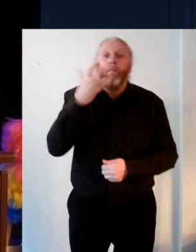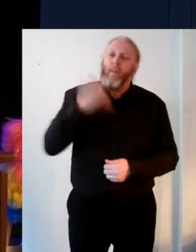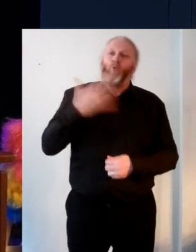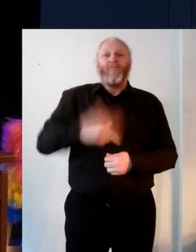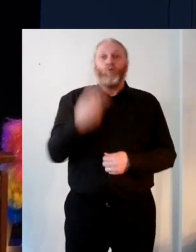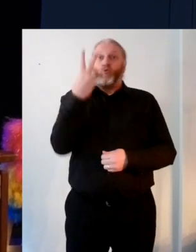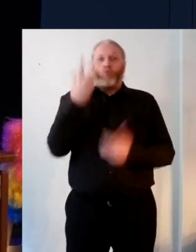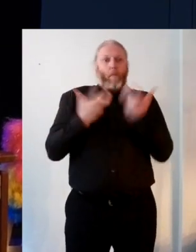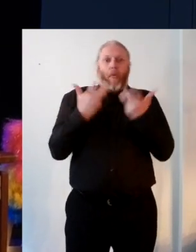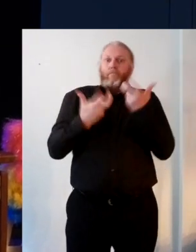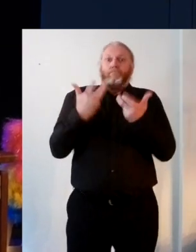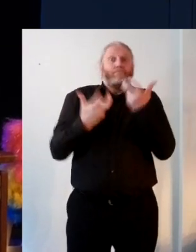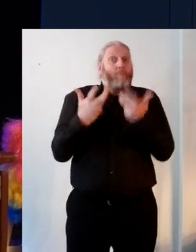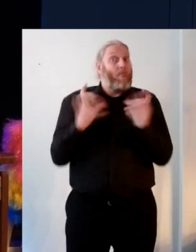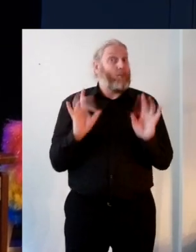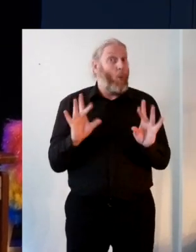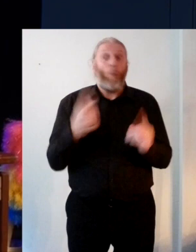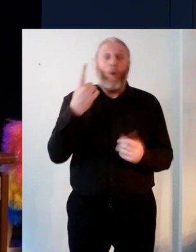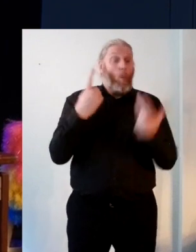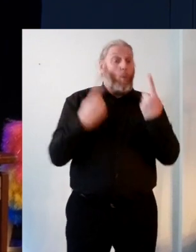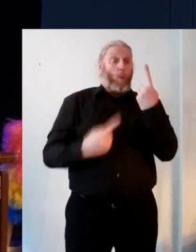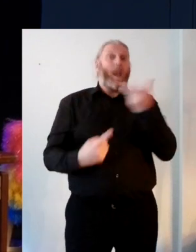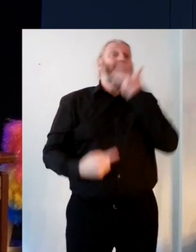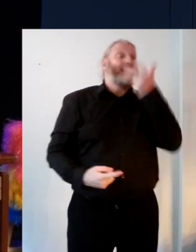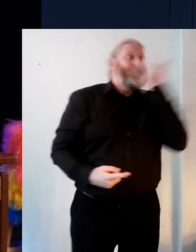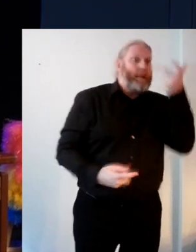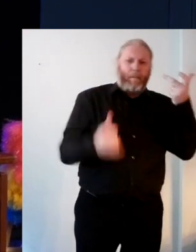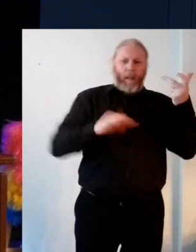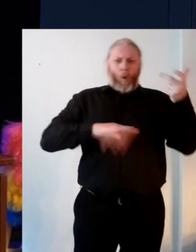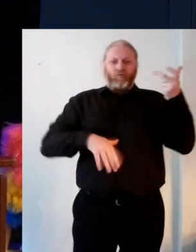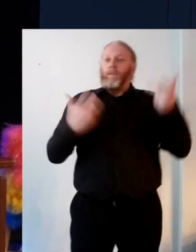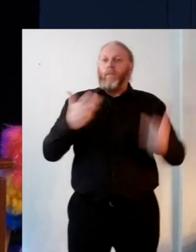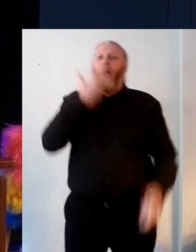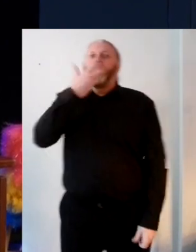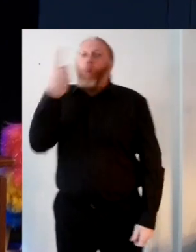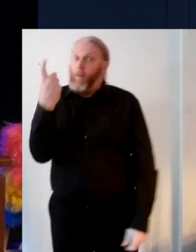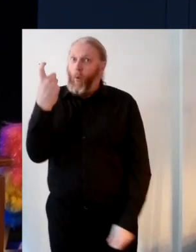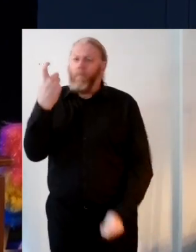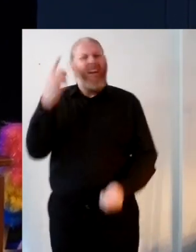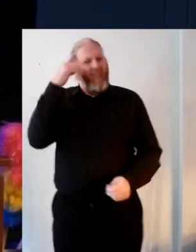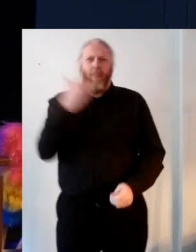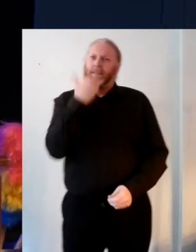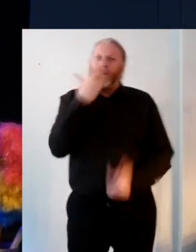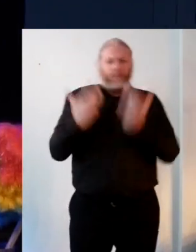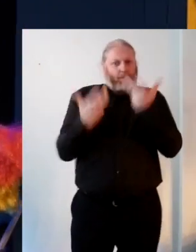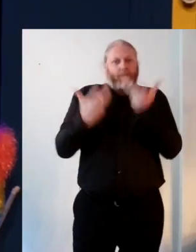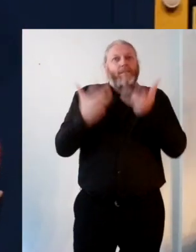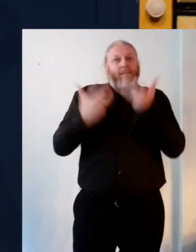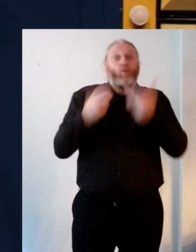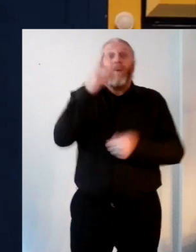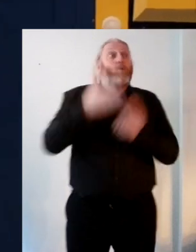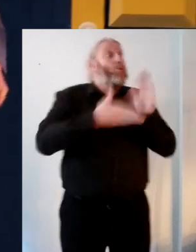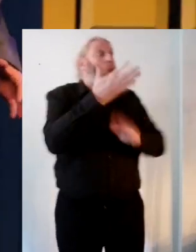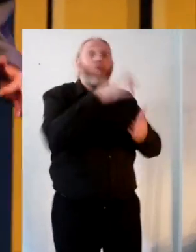two plums, because if you eat one, you might still be a bit hungry. You can have another one, but that's probably enough plums. So if you go to the